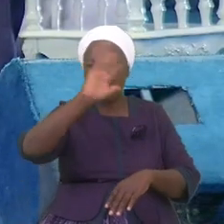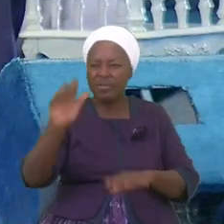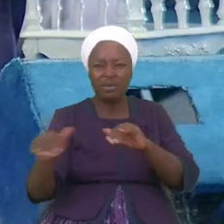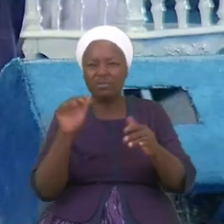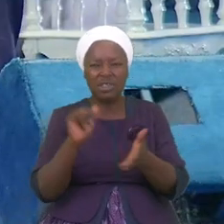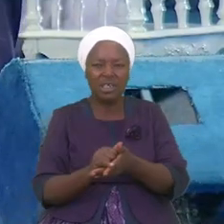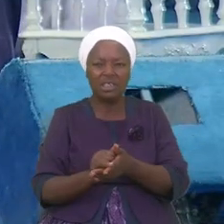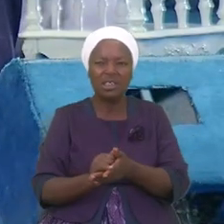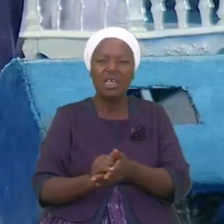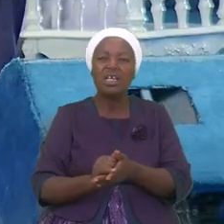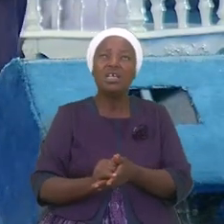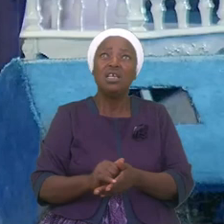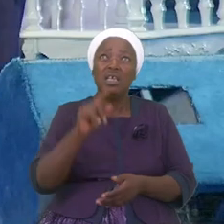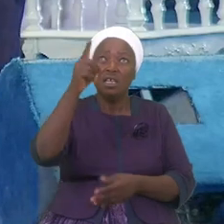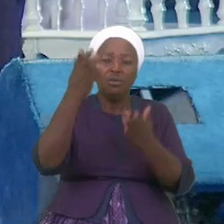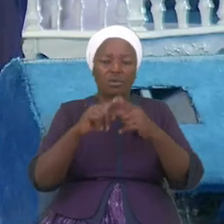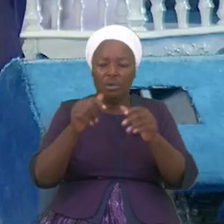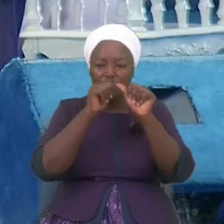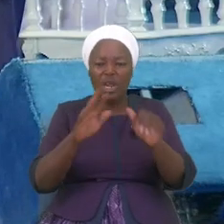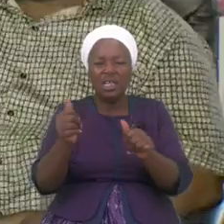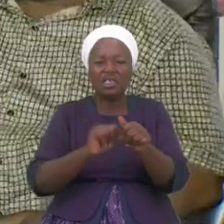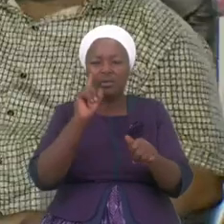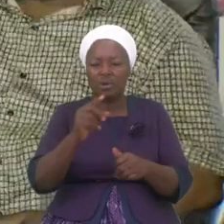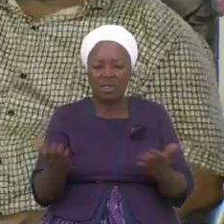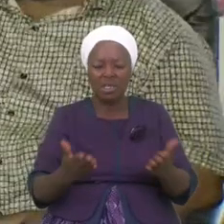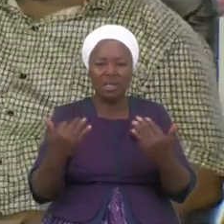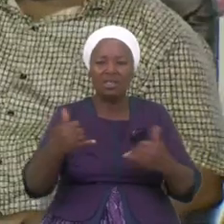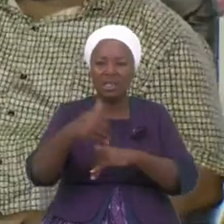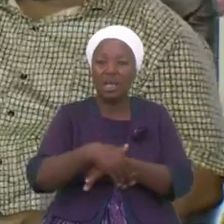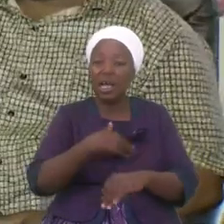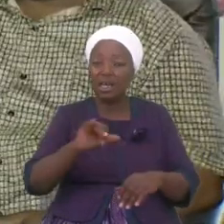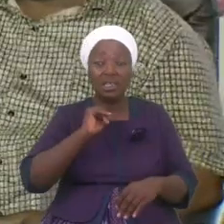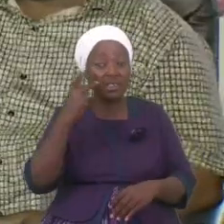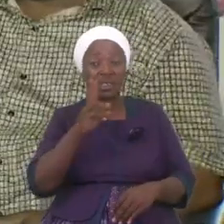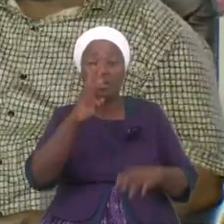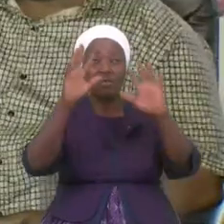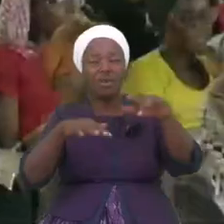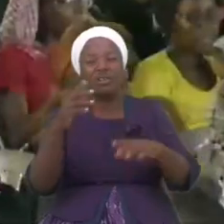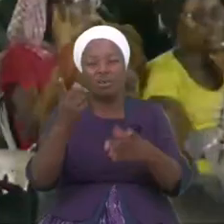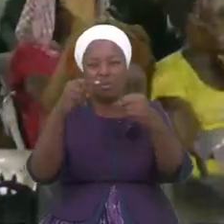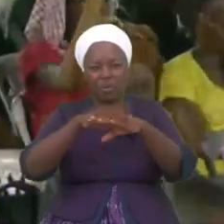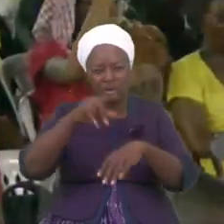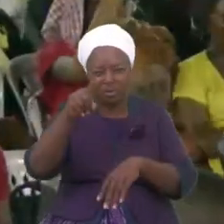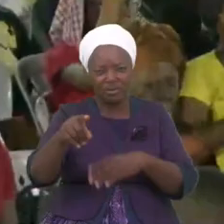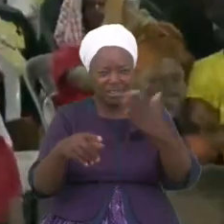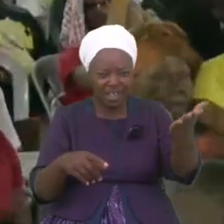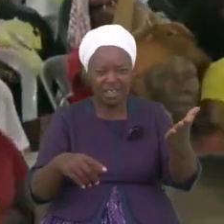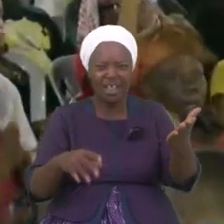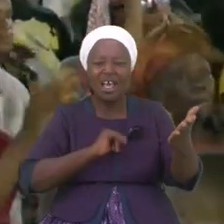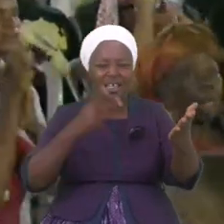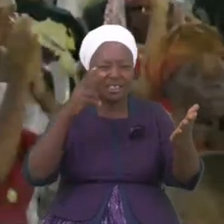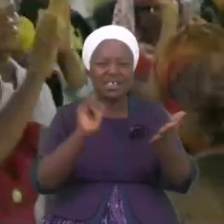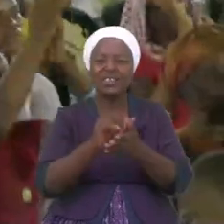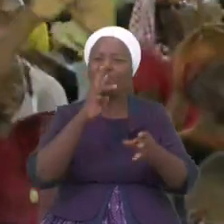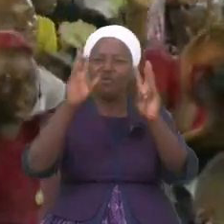He wants to bless everyone here tonight. And I see the rain falling over there. I see the rain falling over